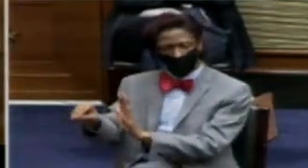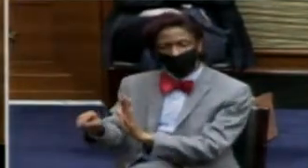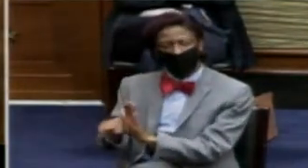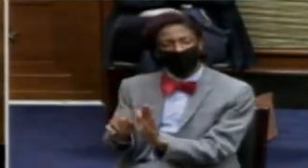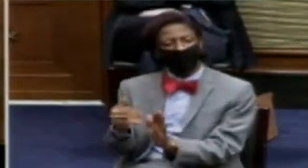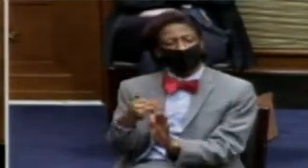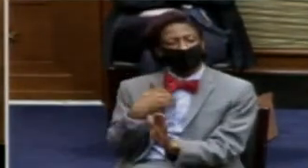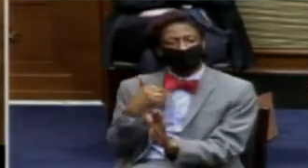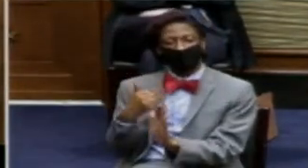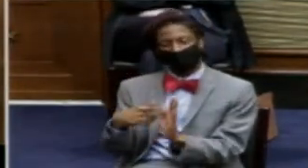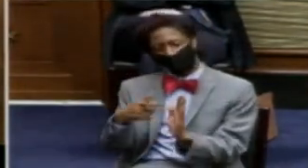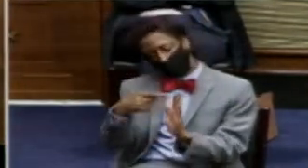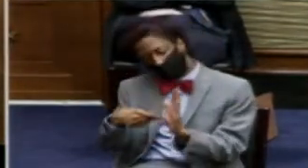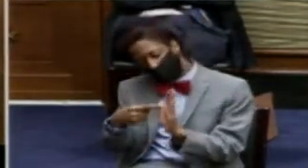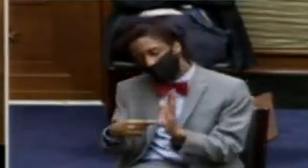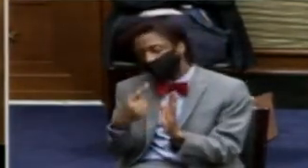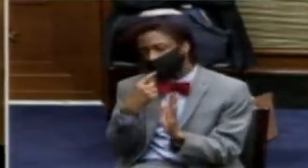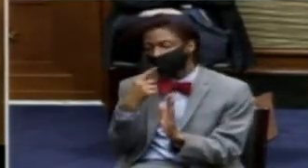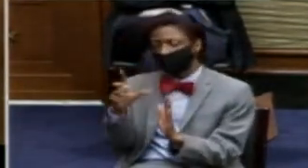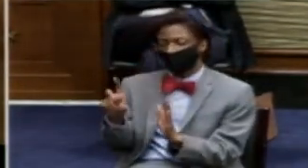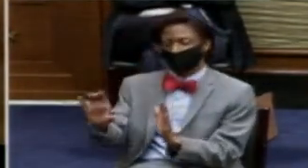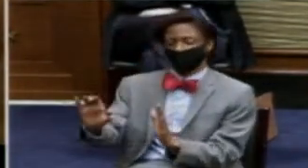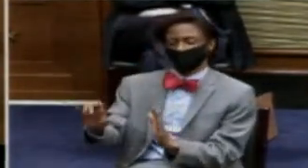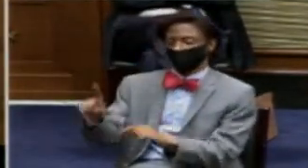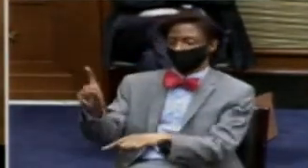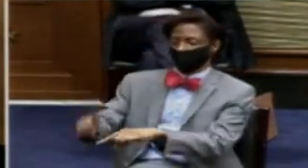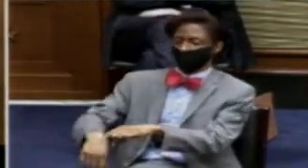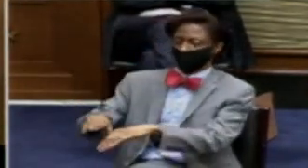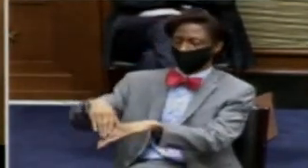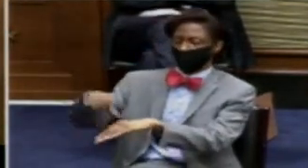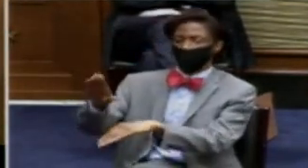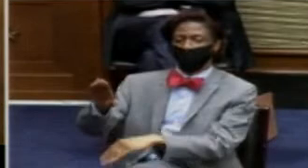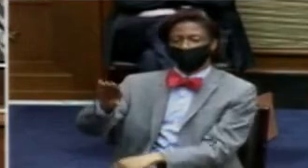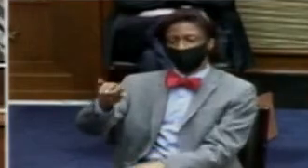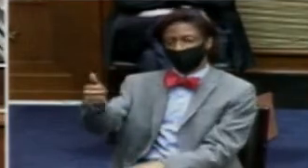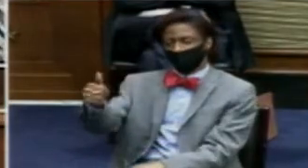There's a provision that the district may not exceed 10 miles square. Well,